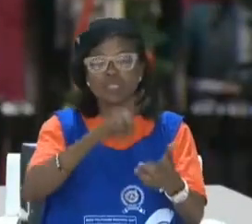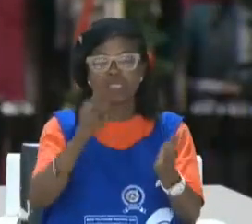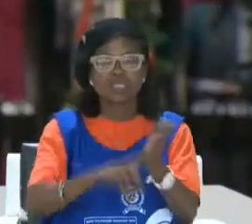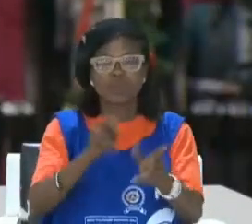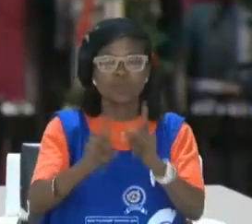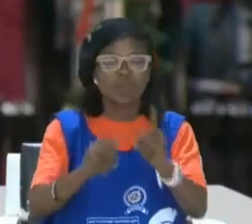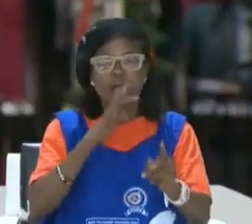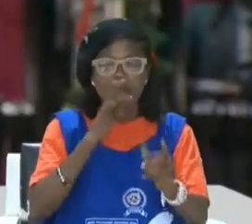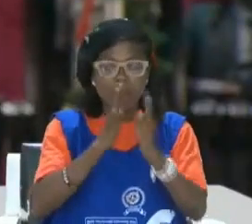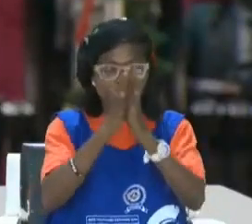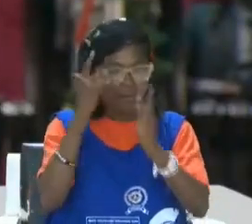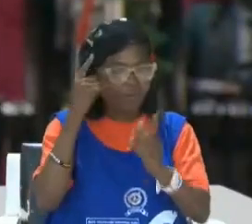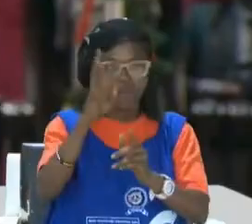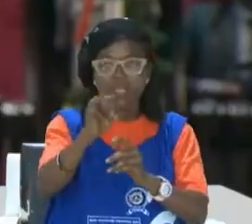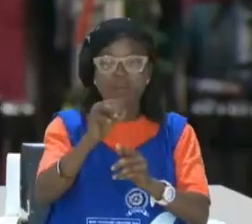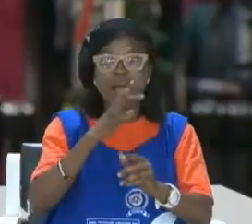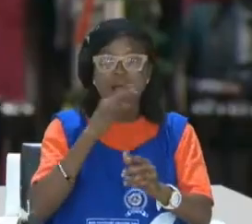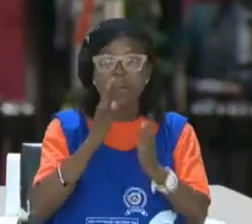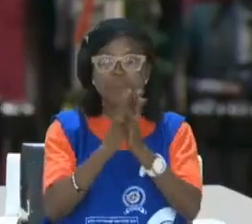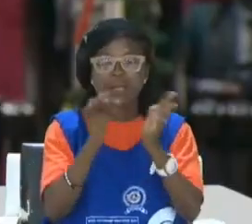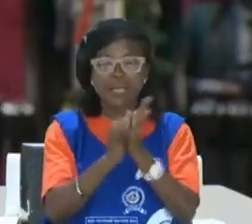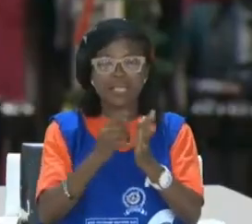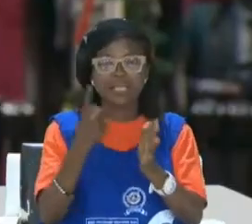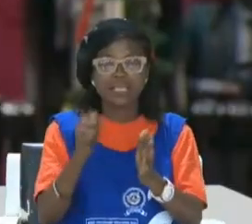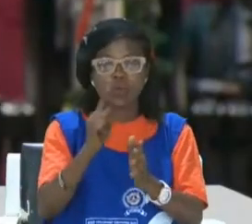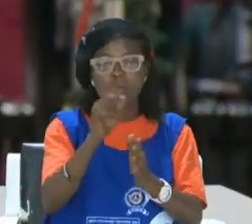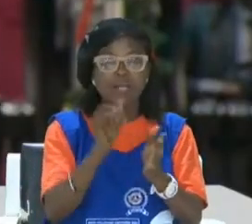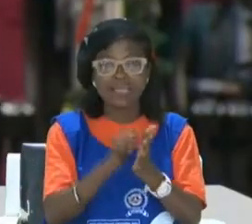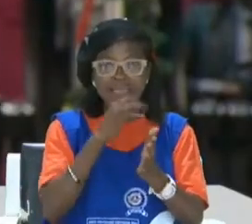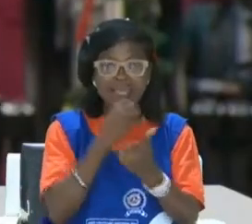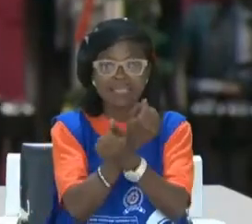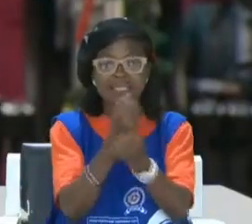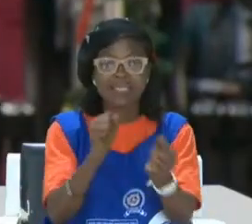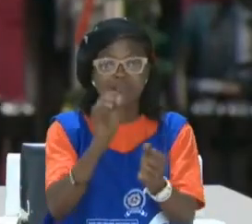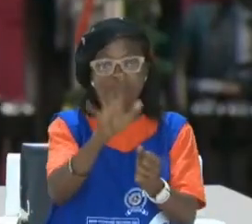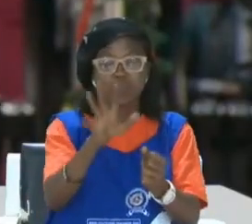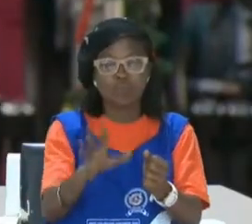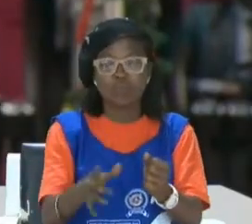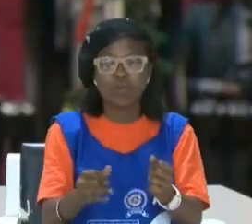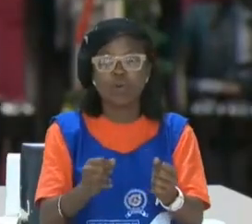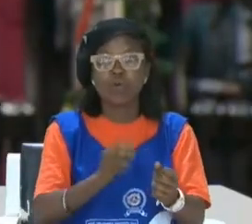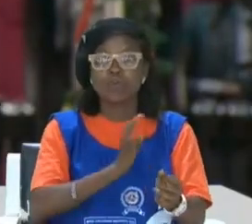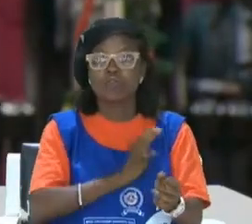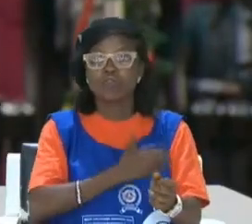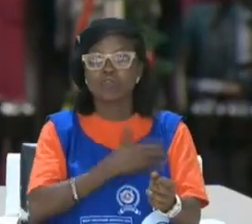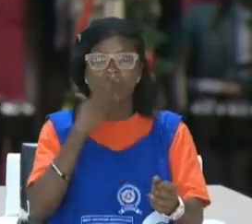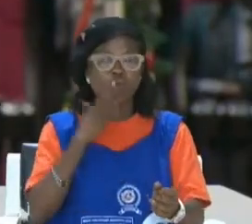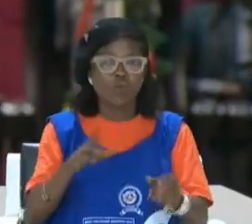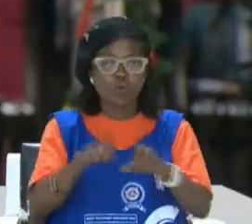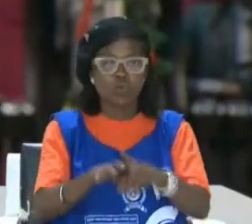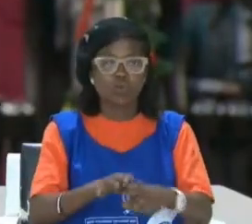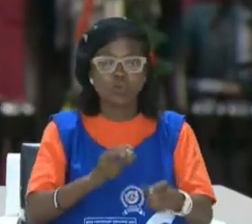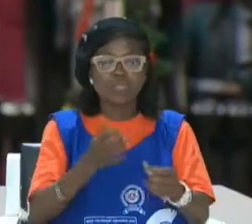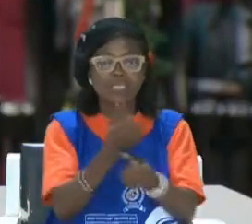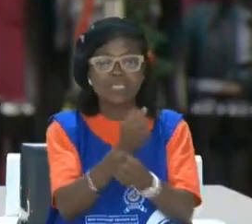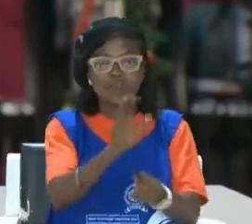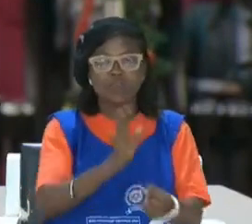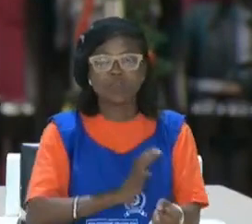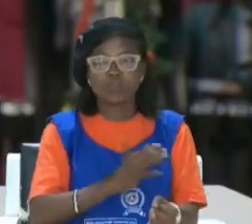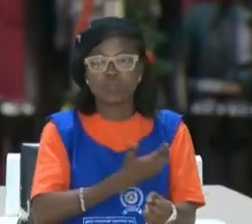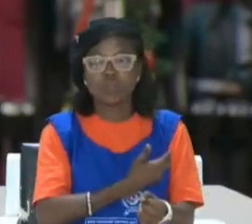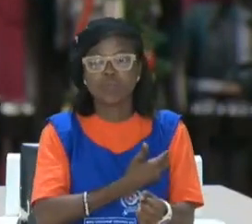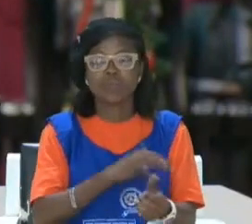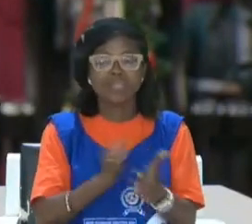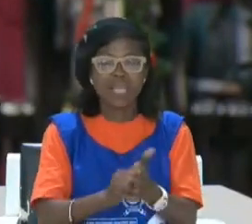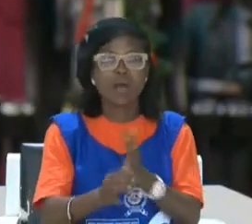them. And pray that the one who saved our souls will save their own souls also. That God